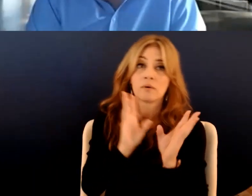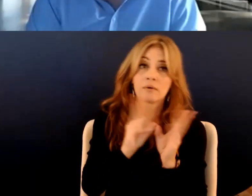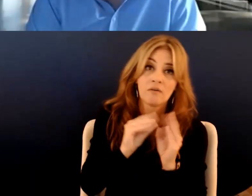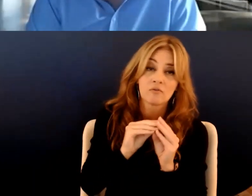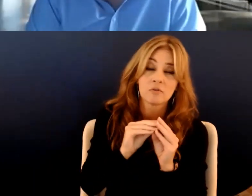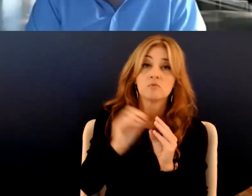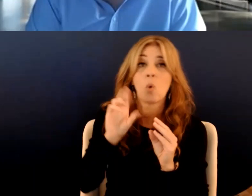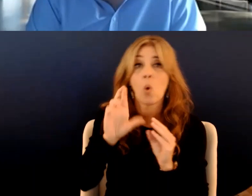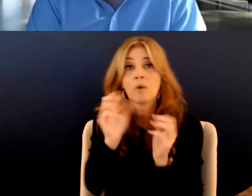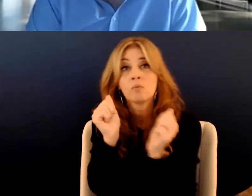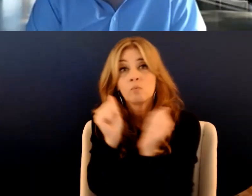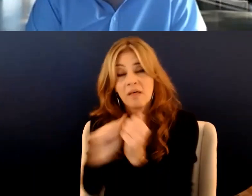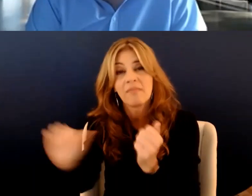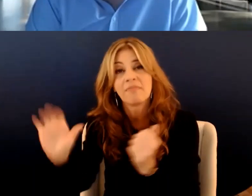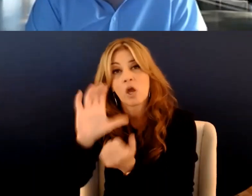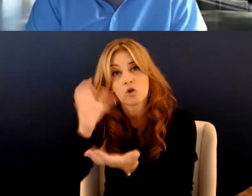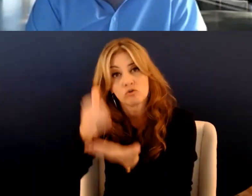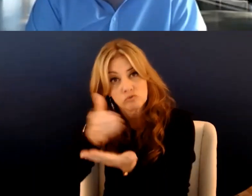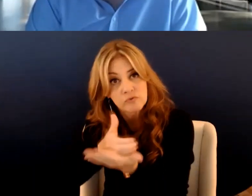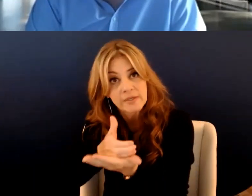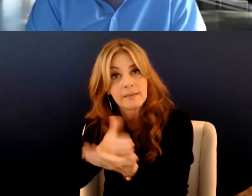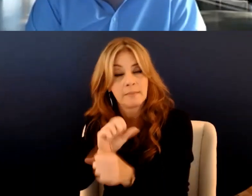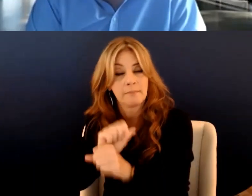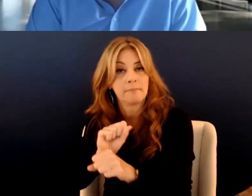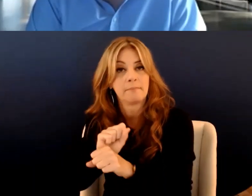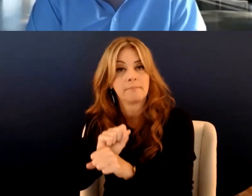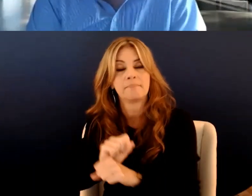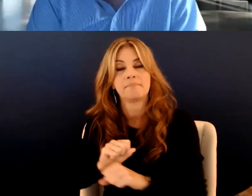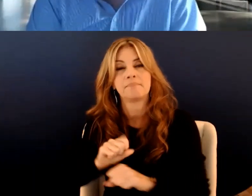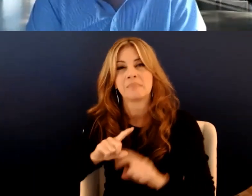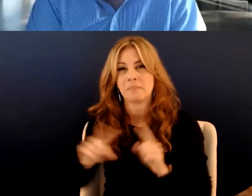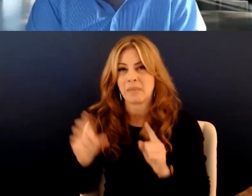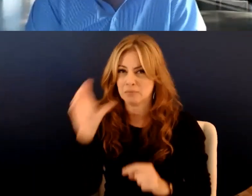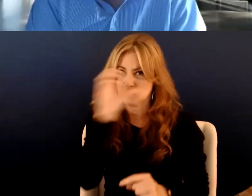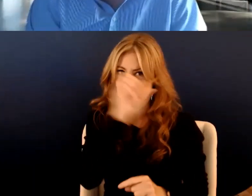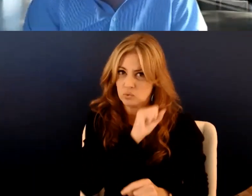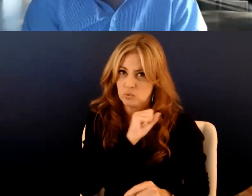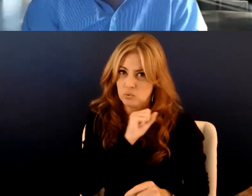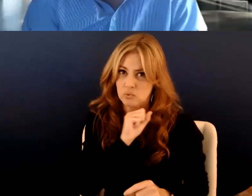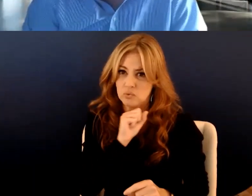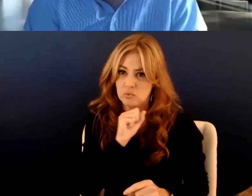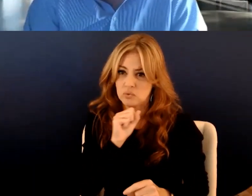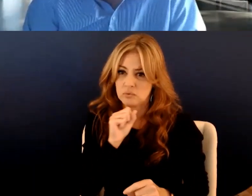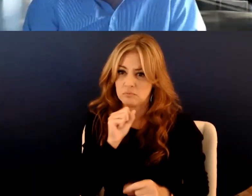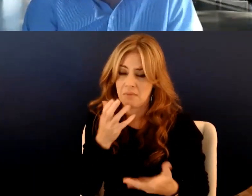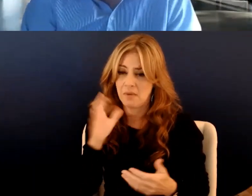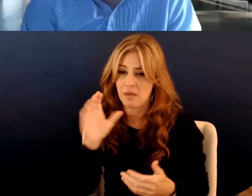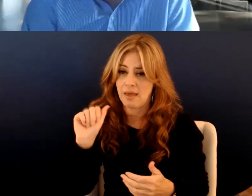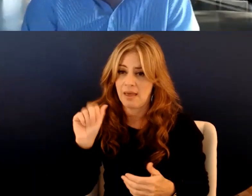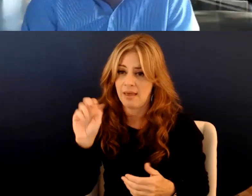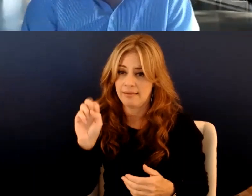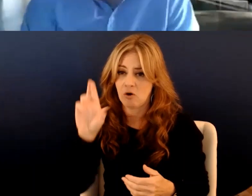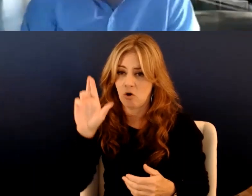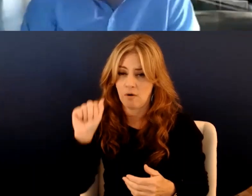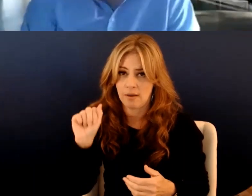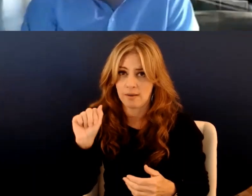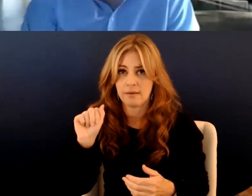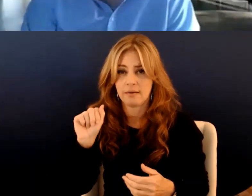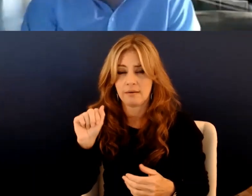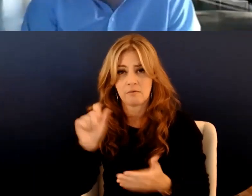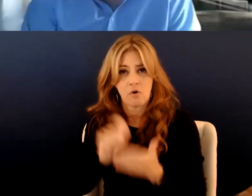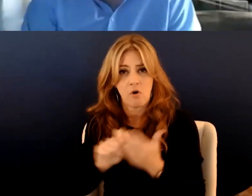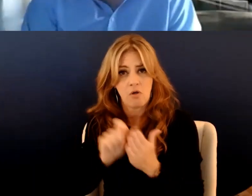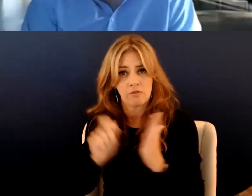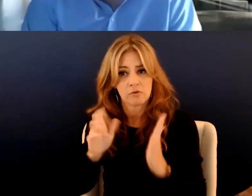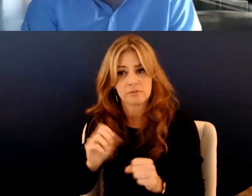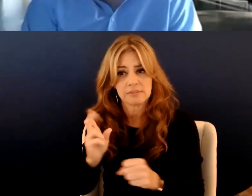curriculum. And I would assume that it's okay with AERA for authors to share their work